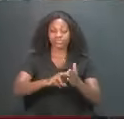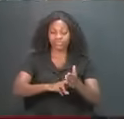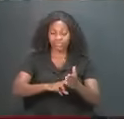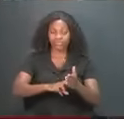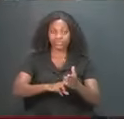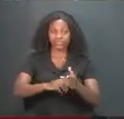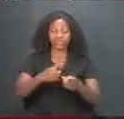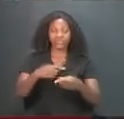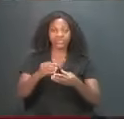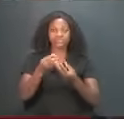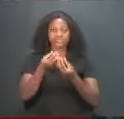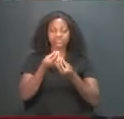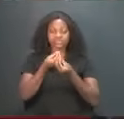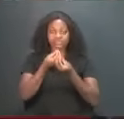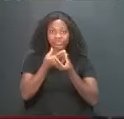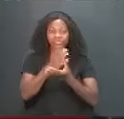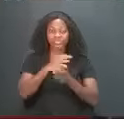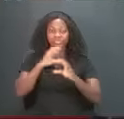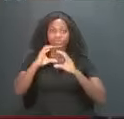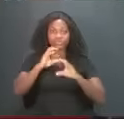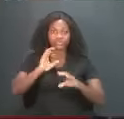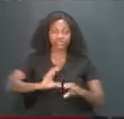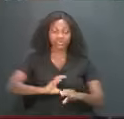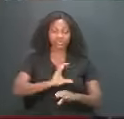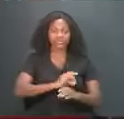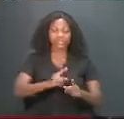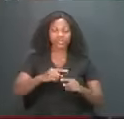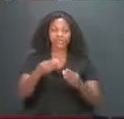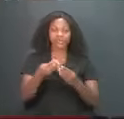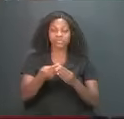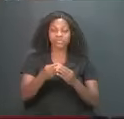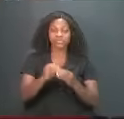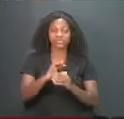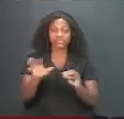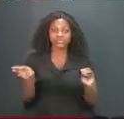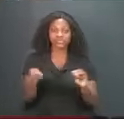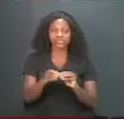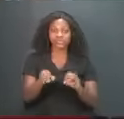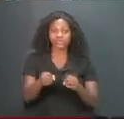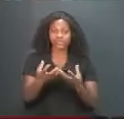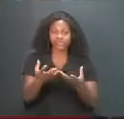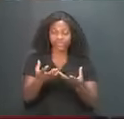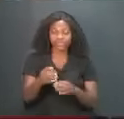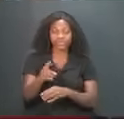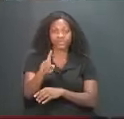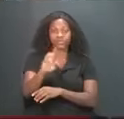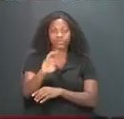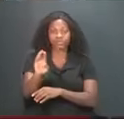and Communication on the allocation of a sum of